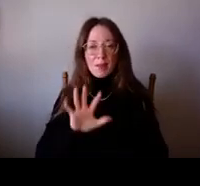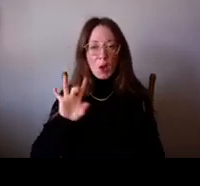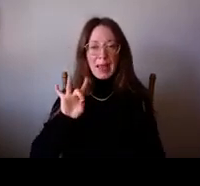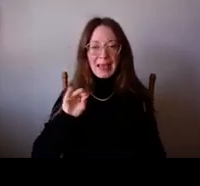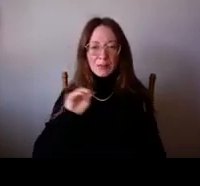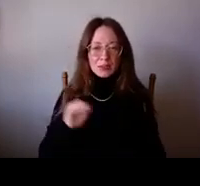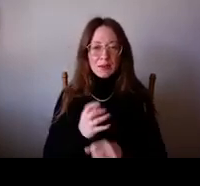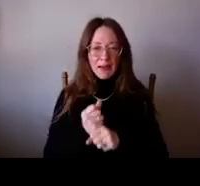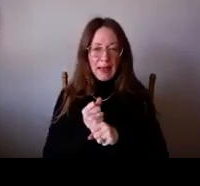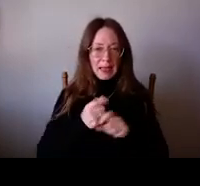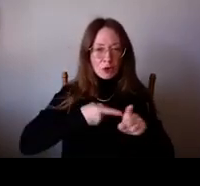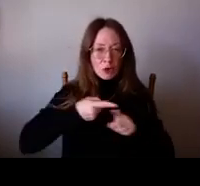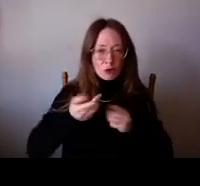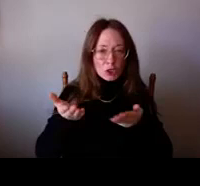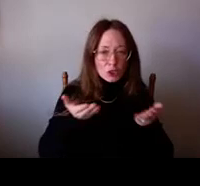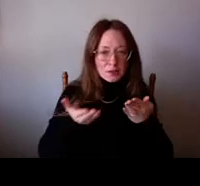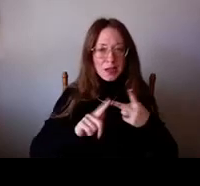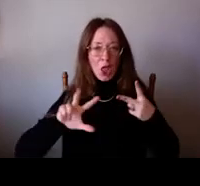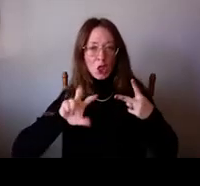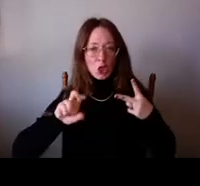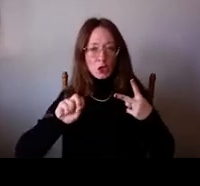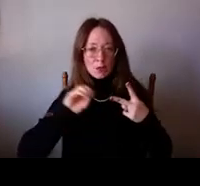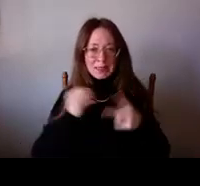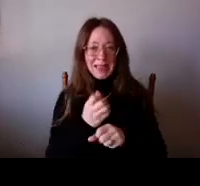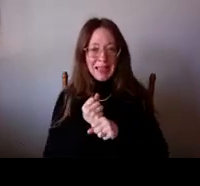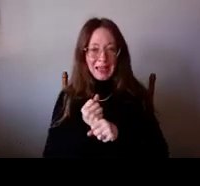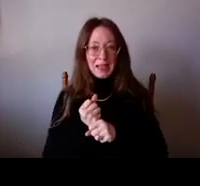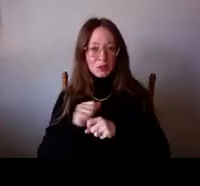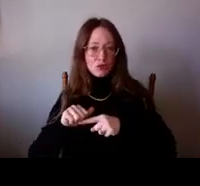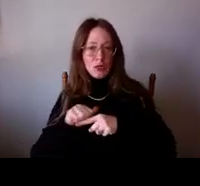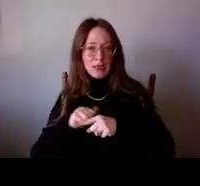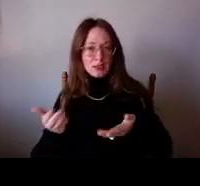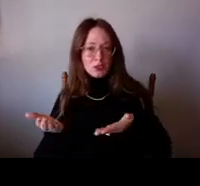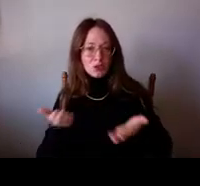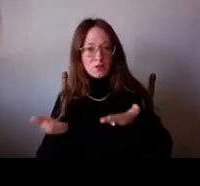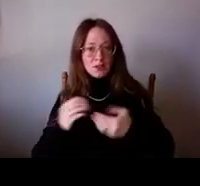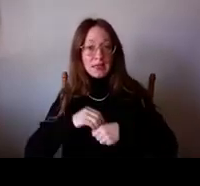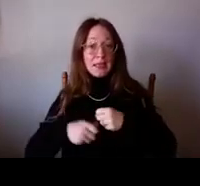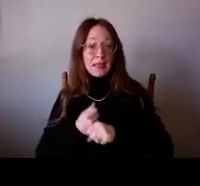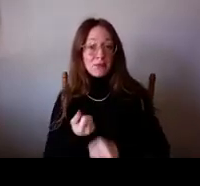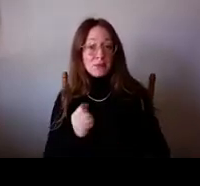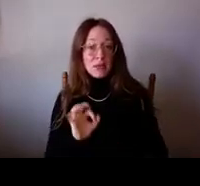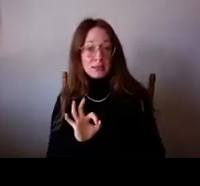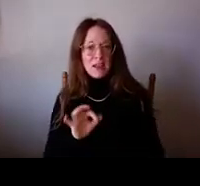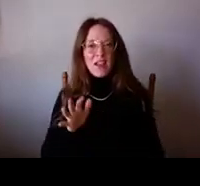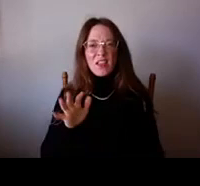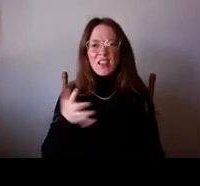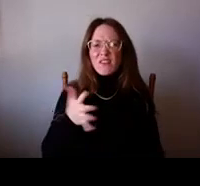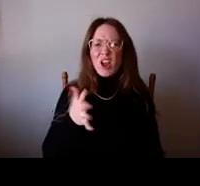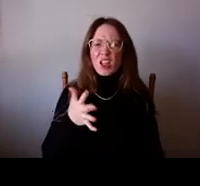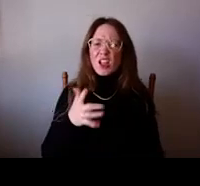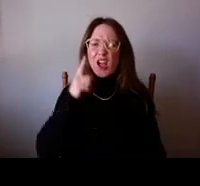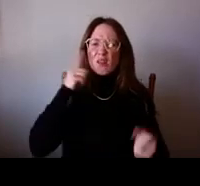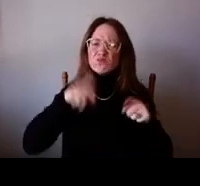and 30% receiving training services in program year 19, which is fairly on par with what we saw